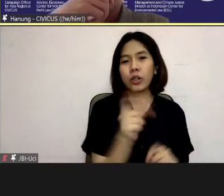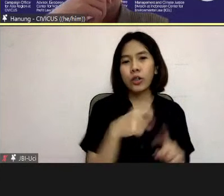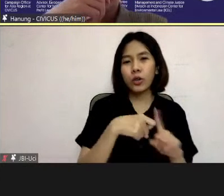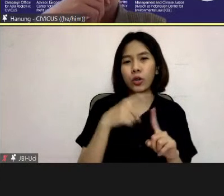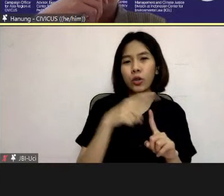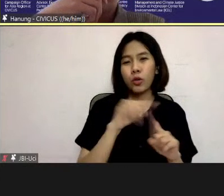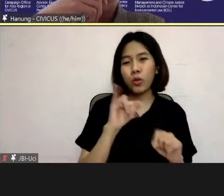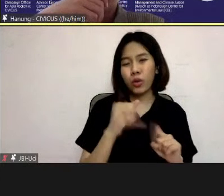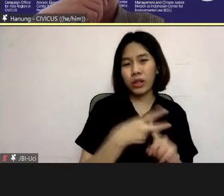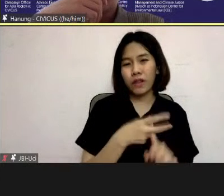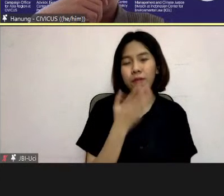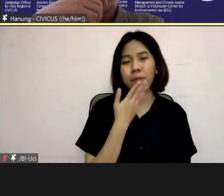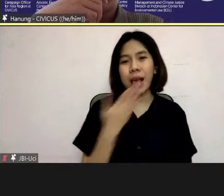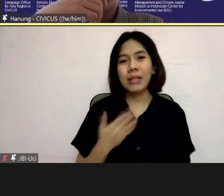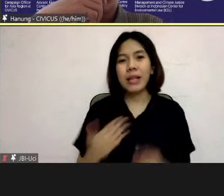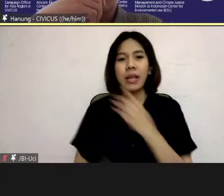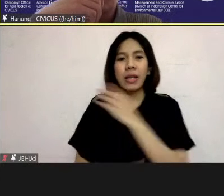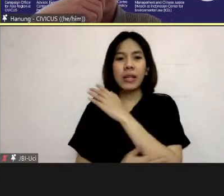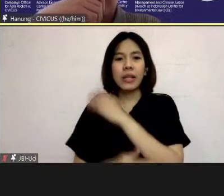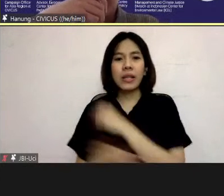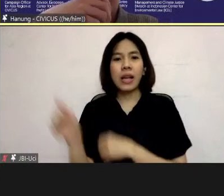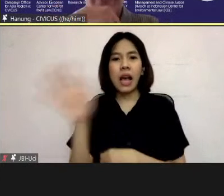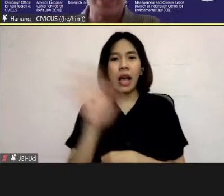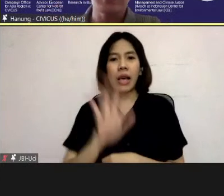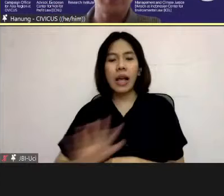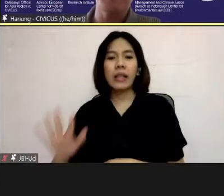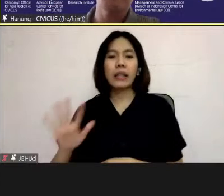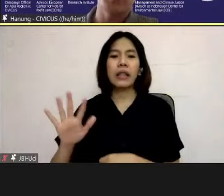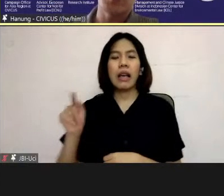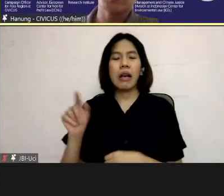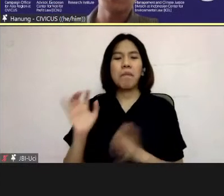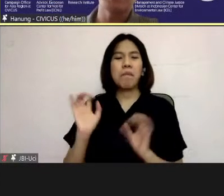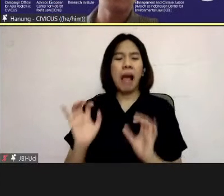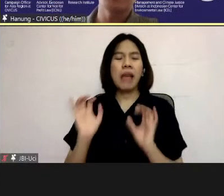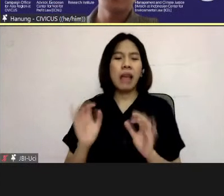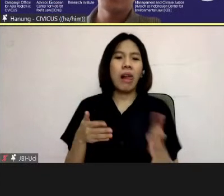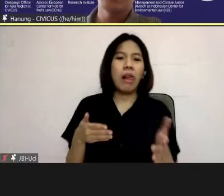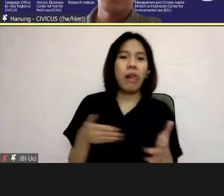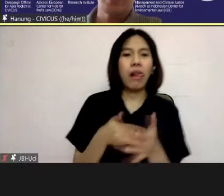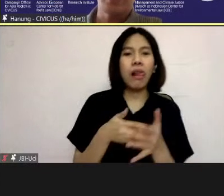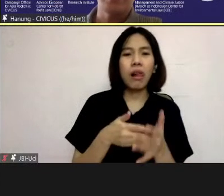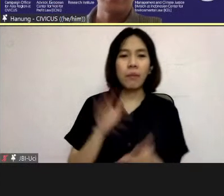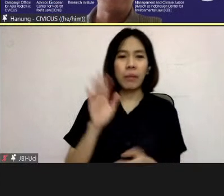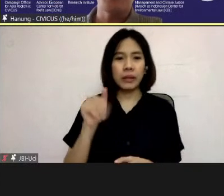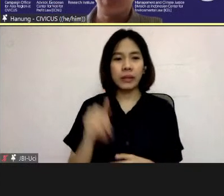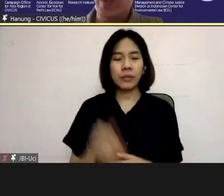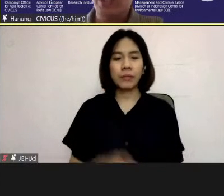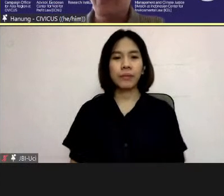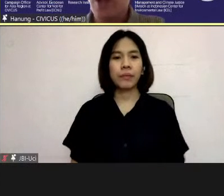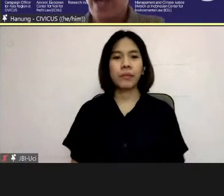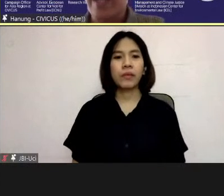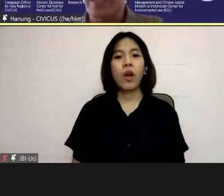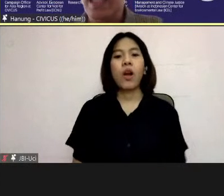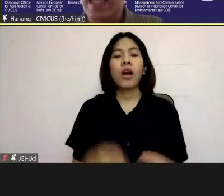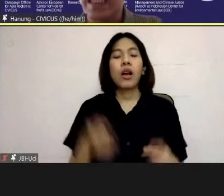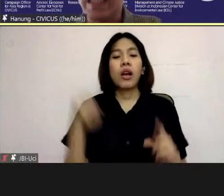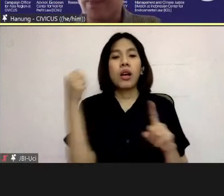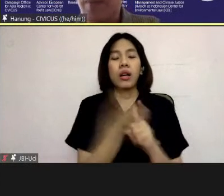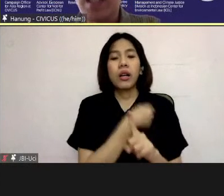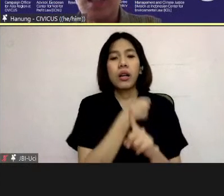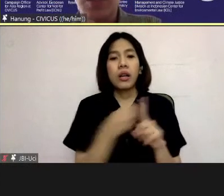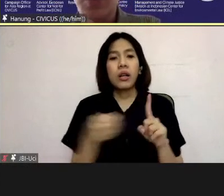And moving on to the top violation of civic freedoms in Asia Pacific, we document restrictive law as